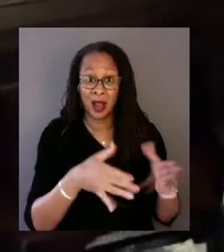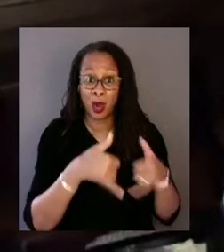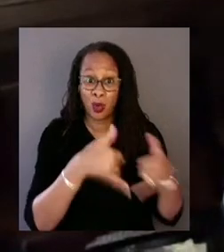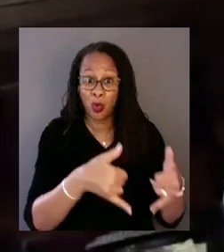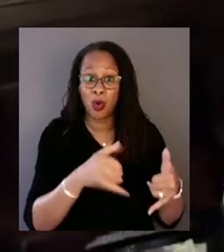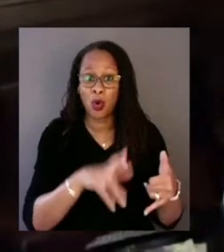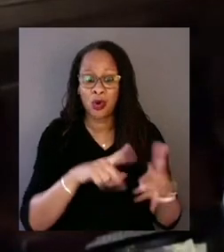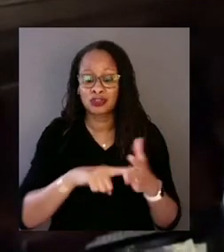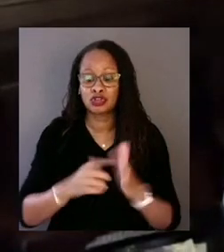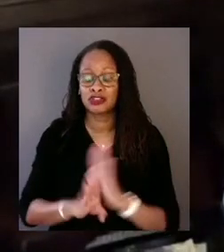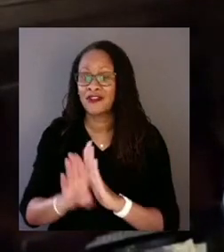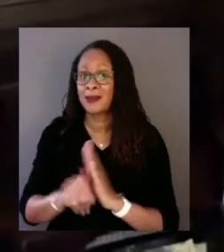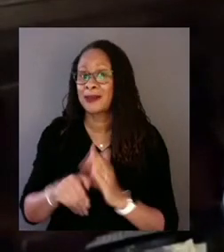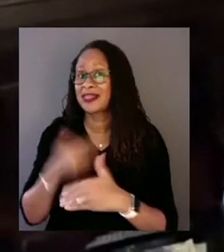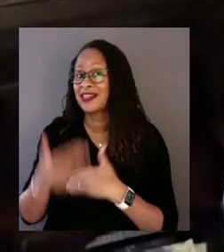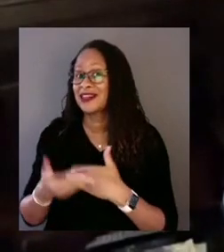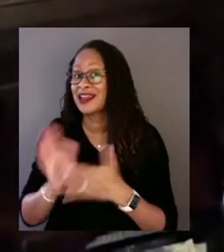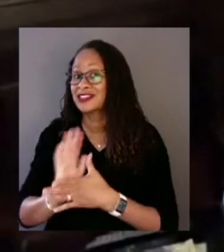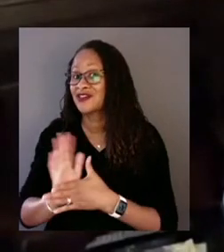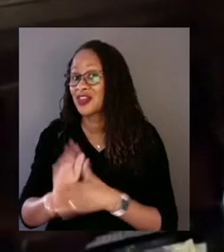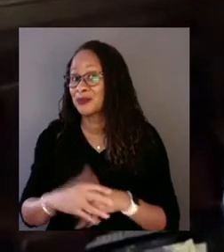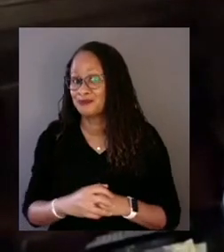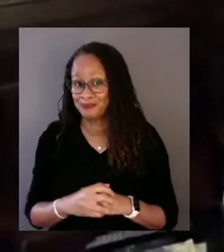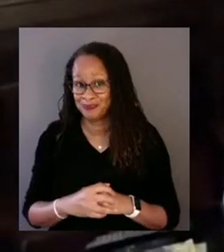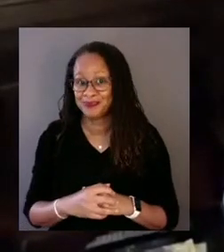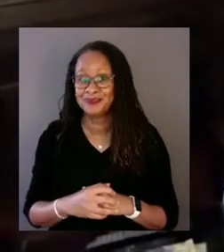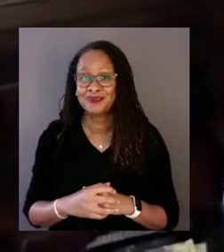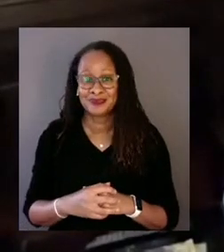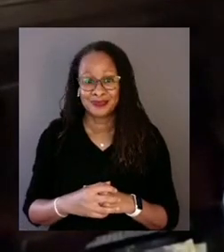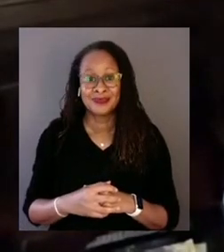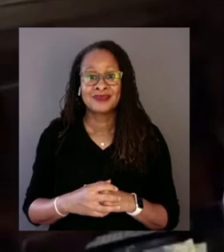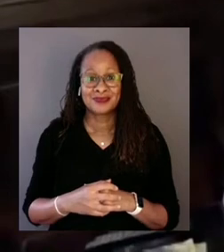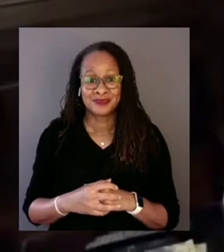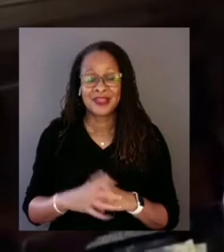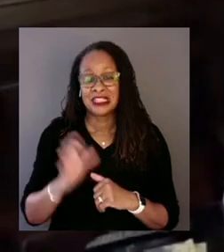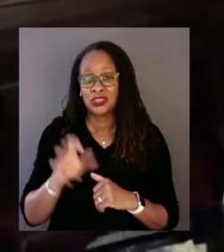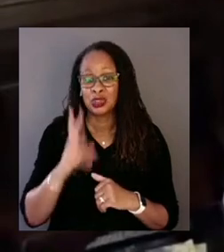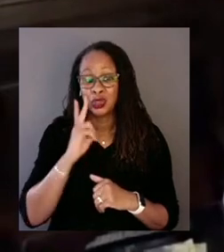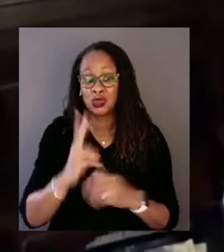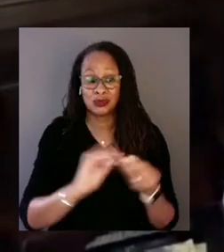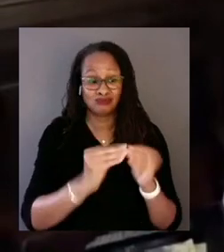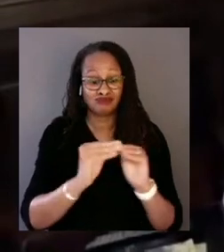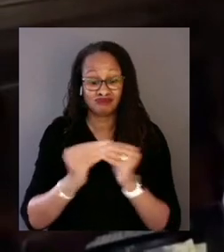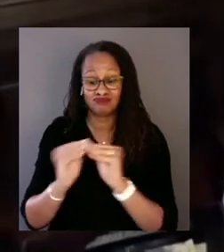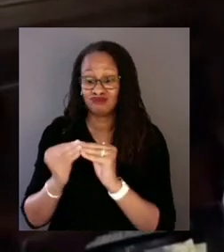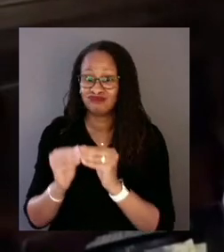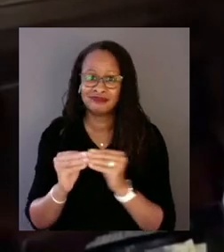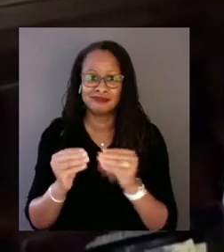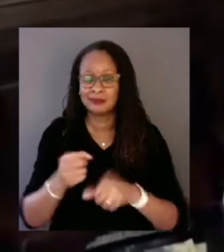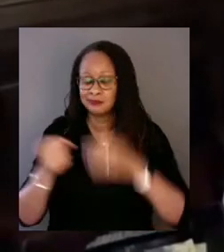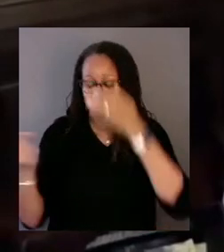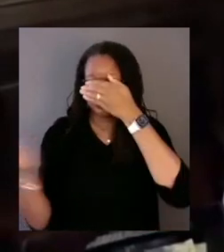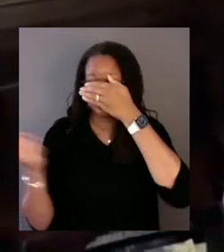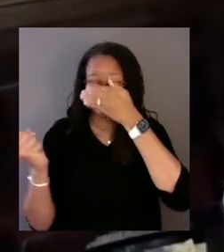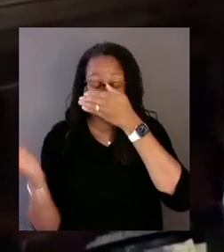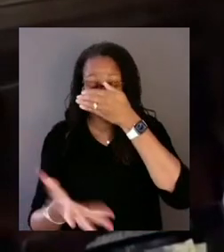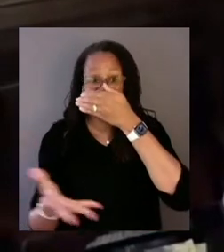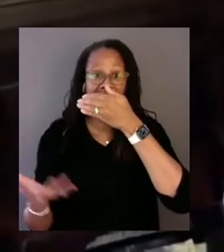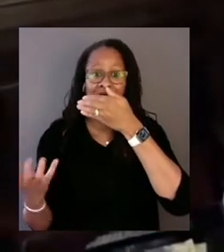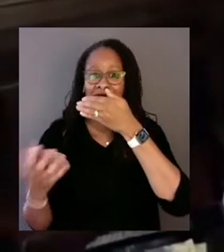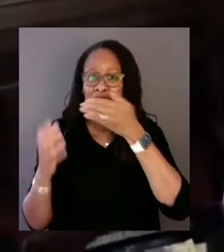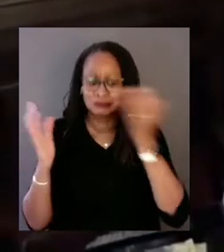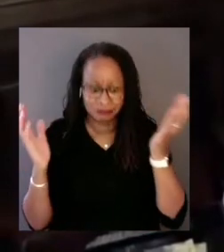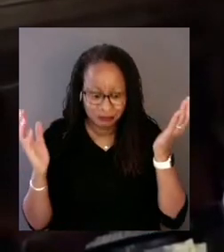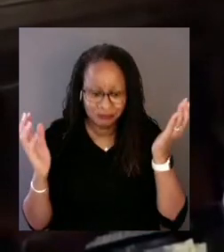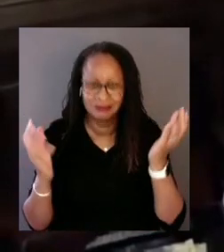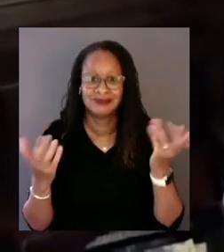film? So it's a real, you know, you just have to look at the numbers. It's a crapshoot. And if you don't have a